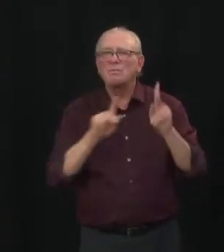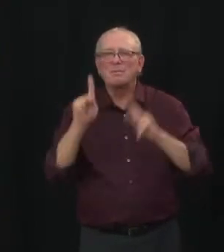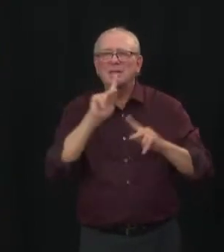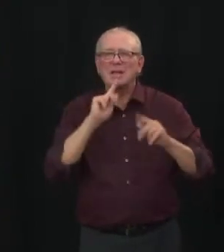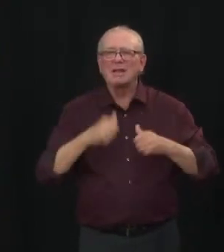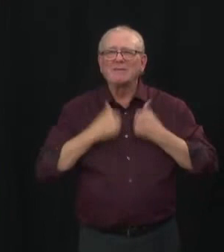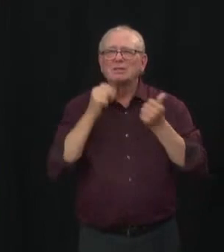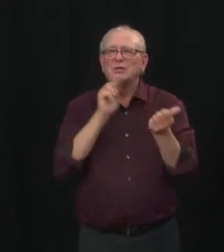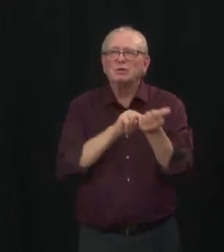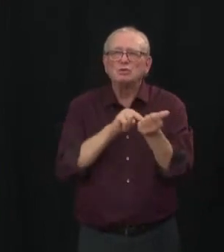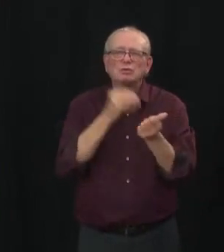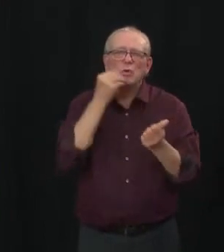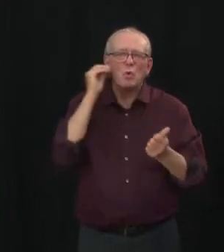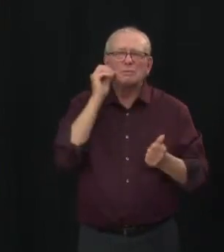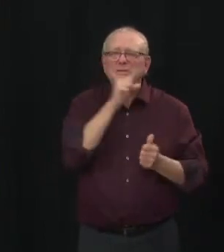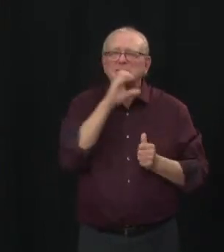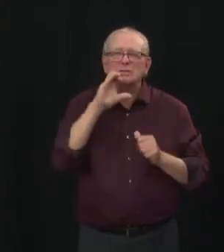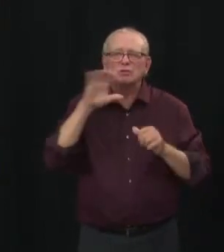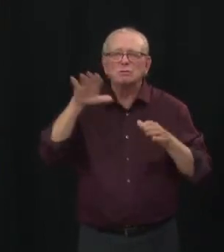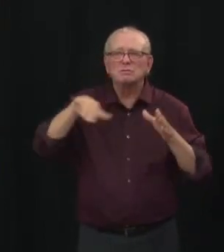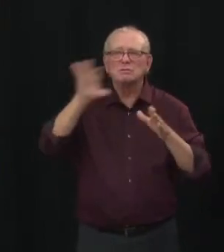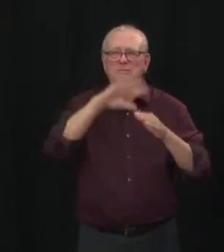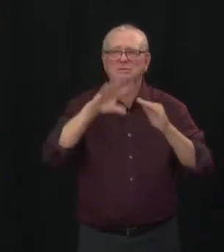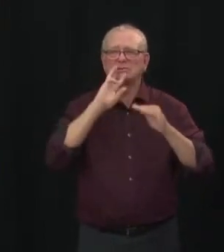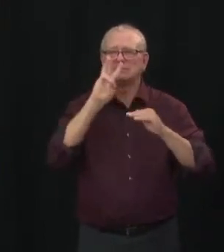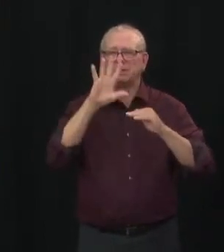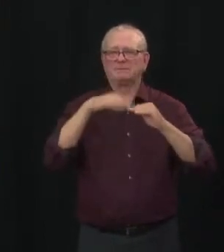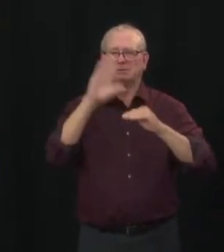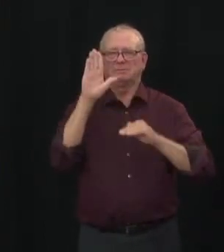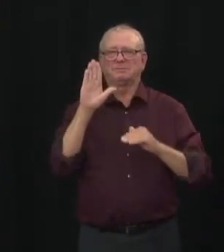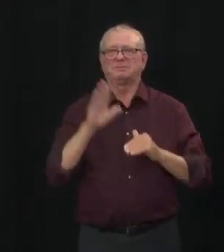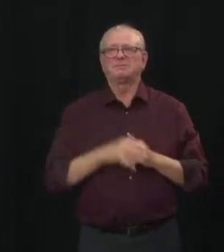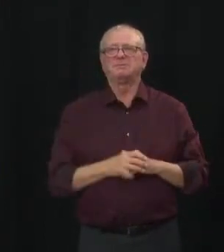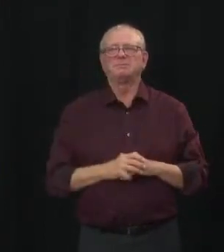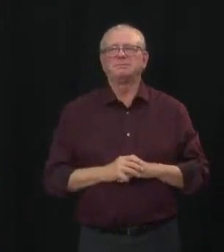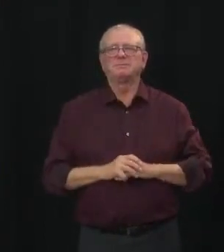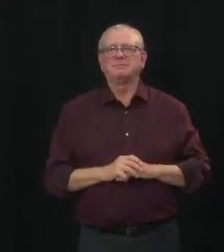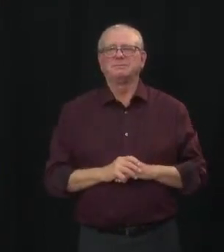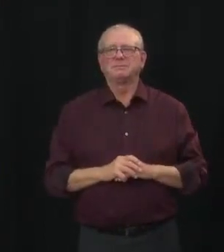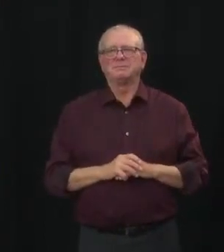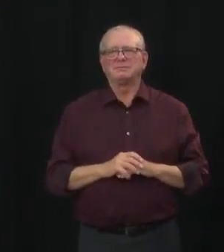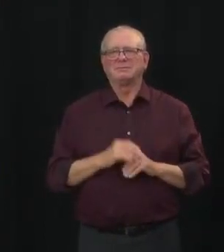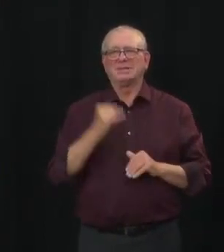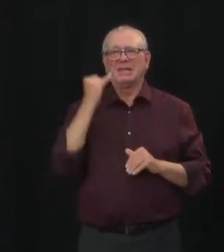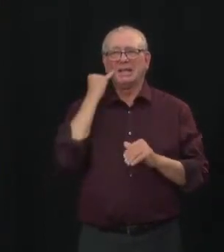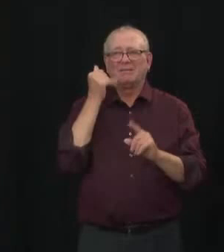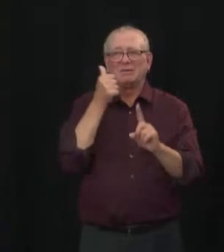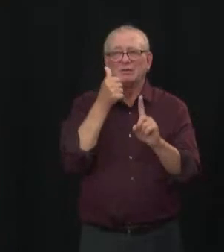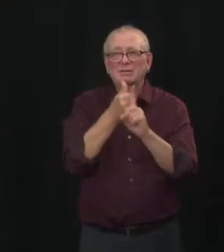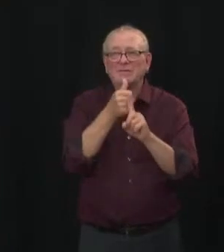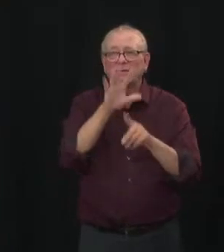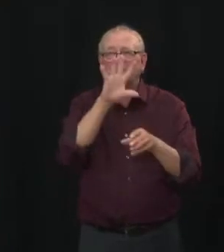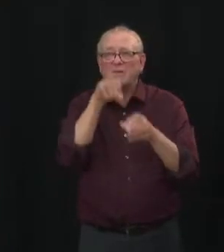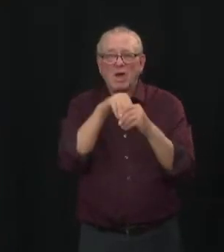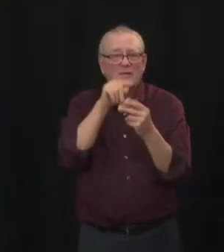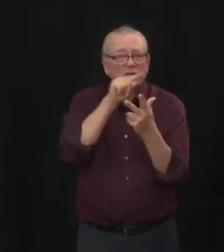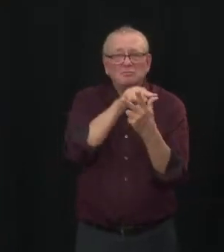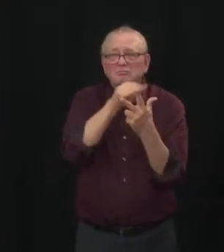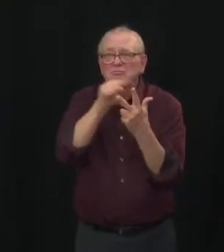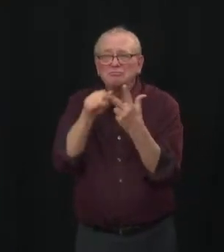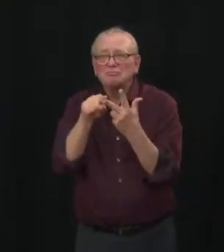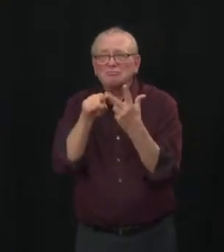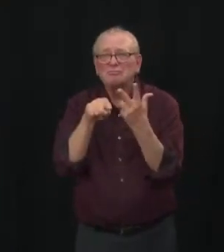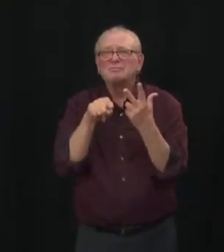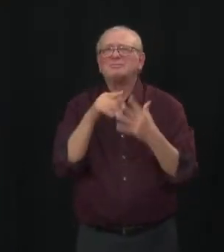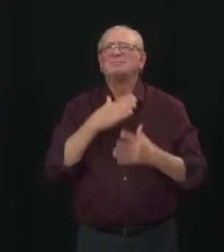months have passed since their third dose. If you or someone you care about falls into one of those groups, please book